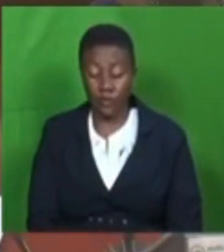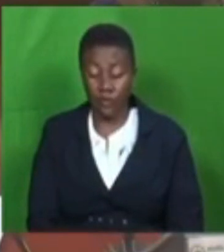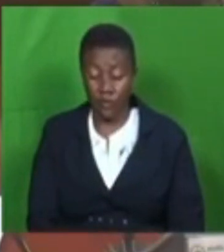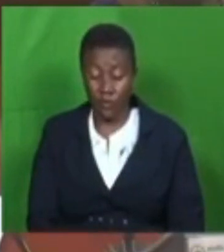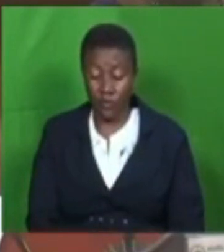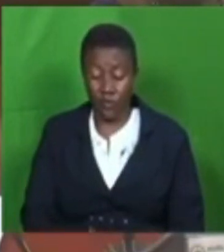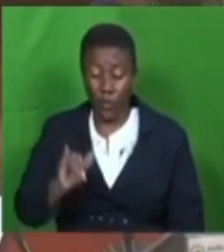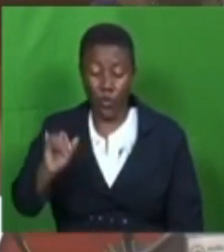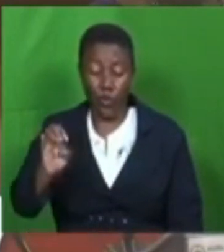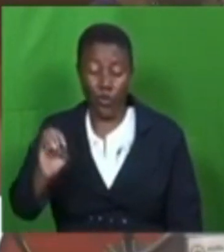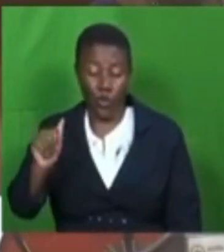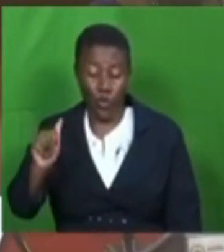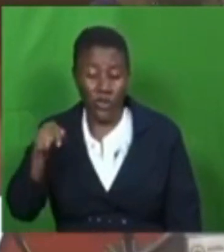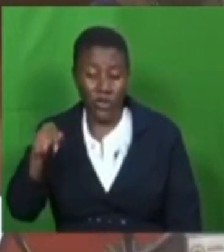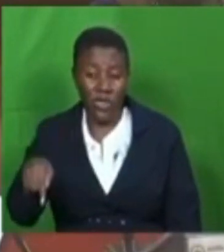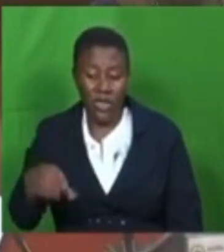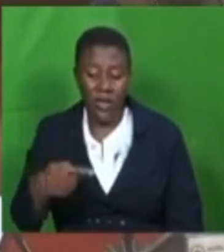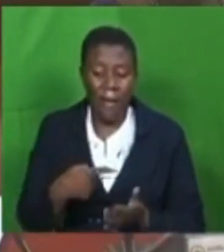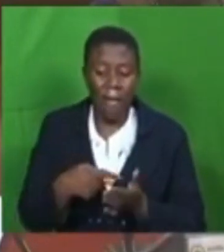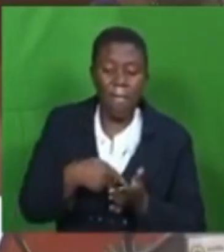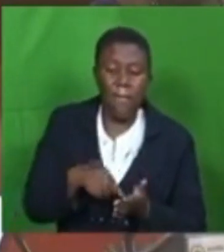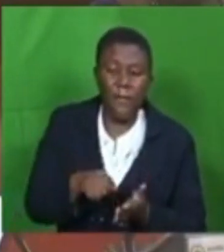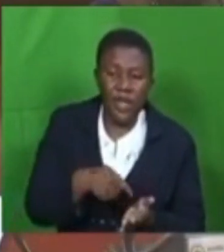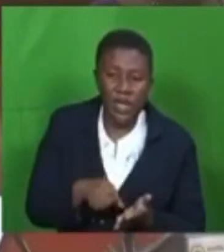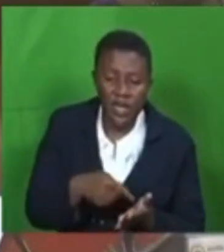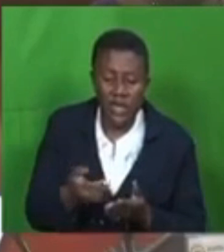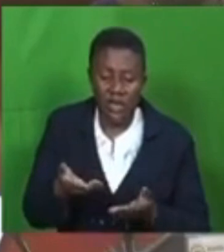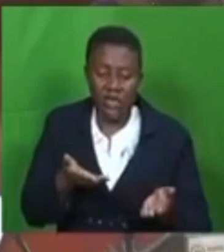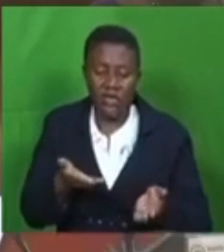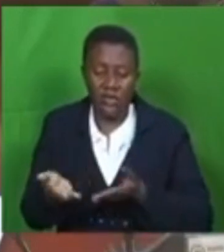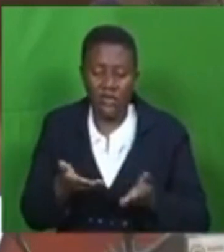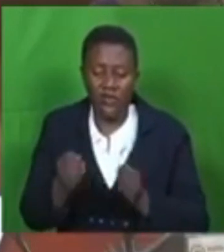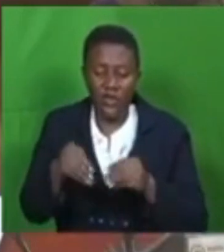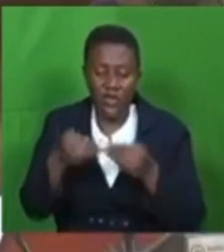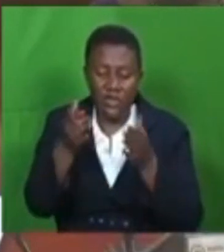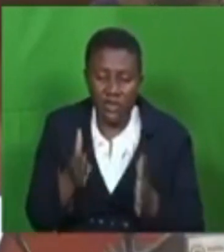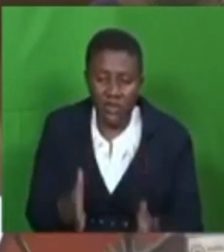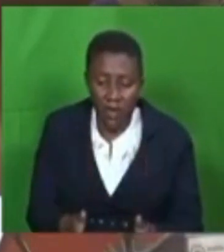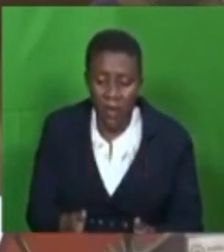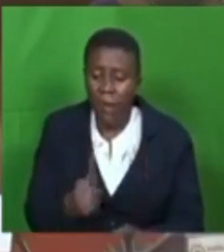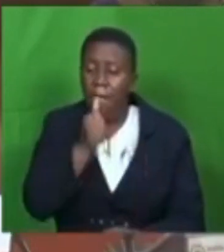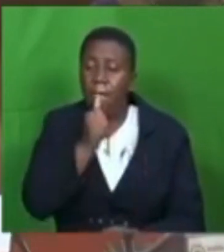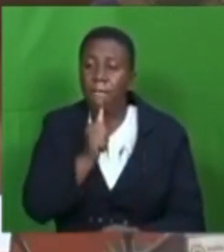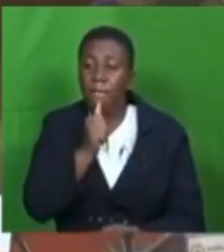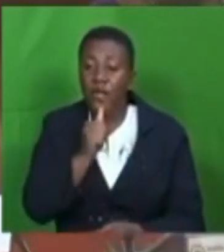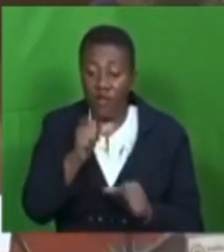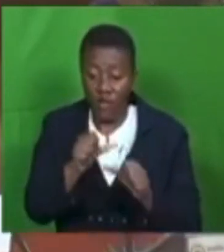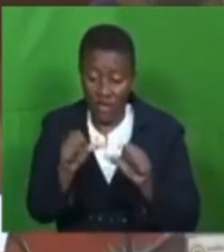Employment Agency pays the service provider, the private sector service